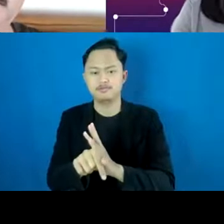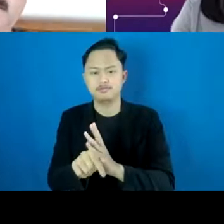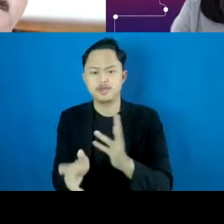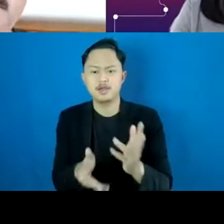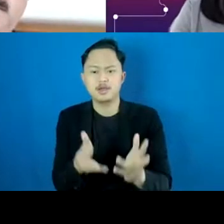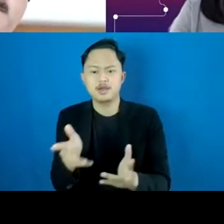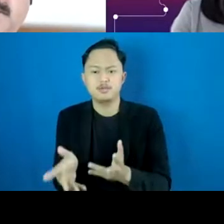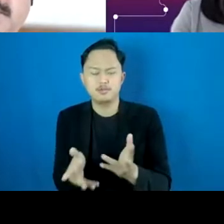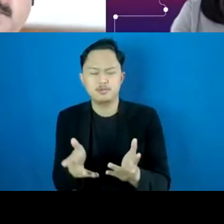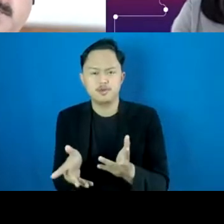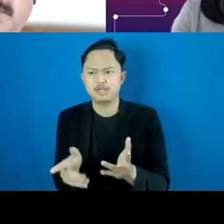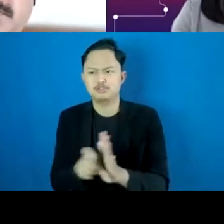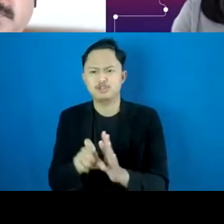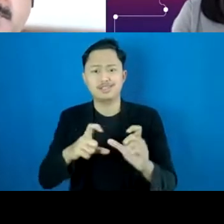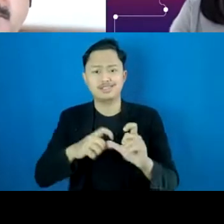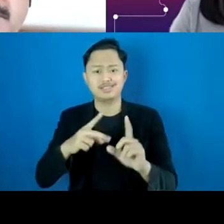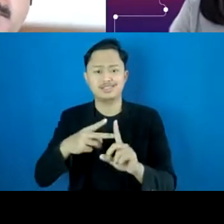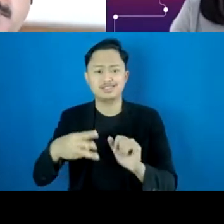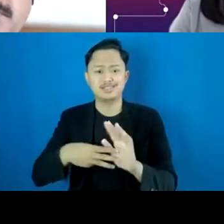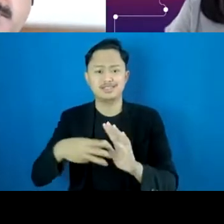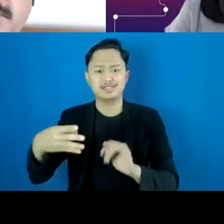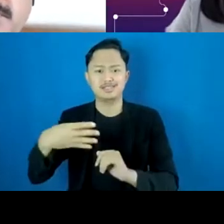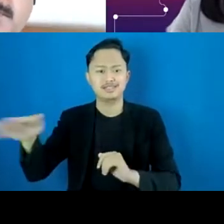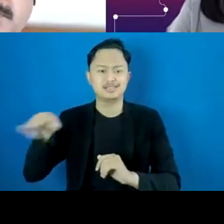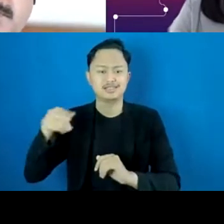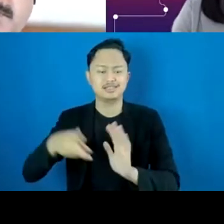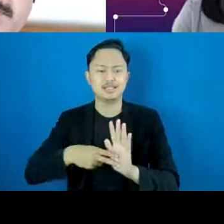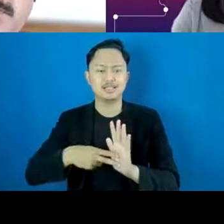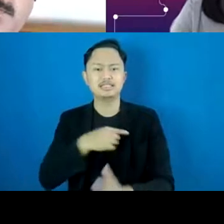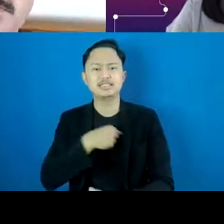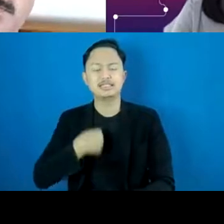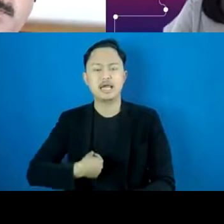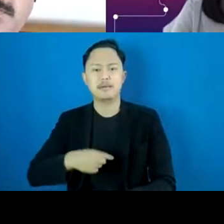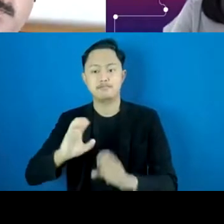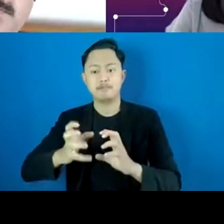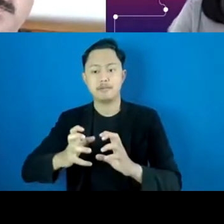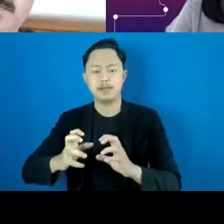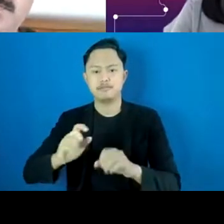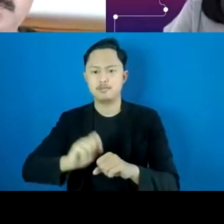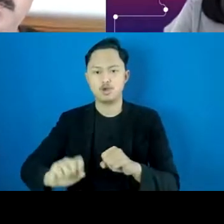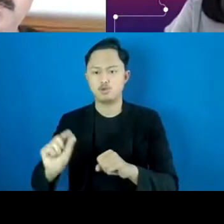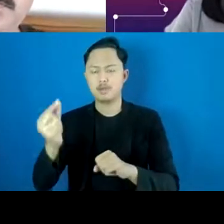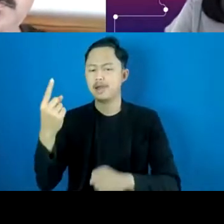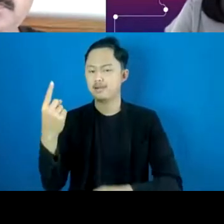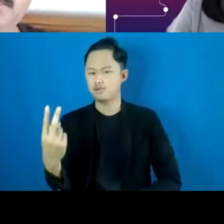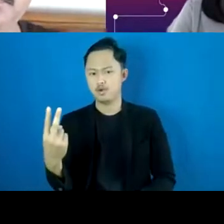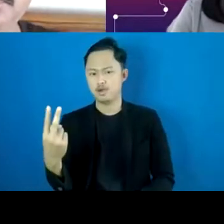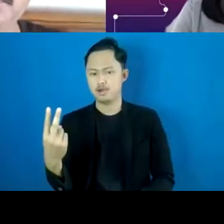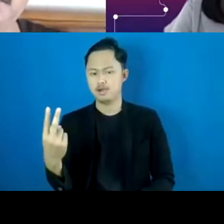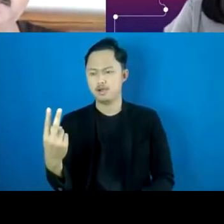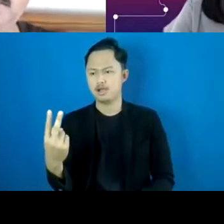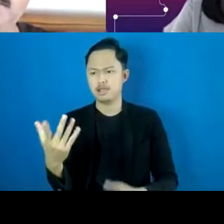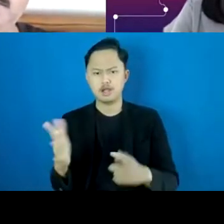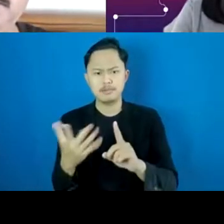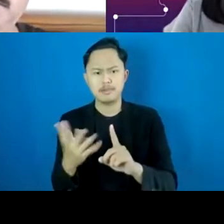have, although two manufacturers, but they are working with close to 15 different models of buses,